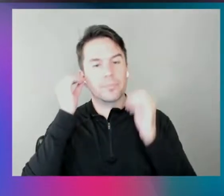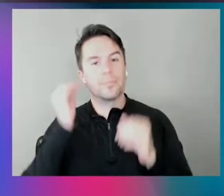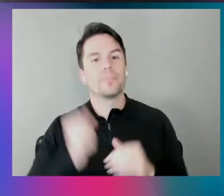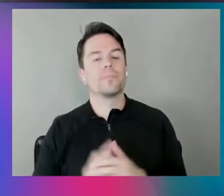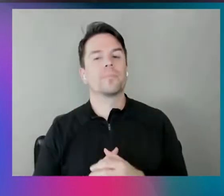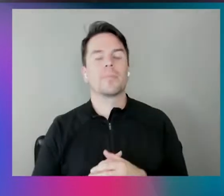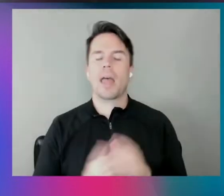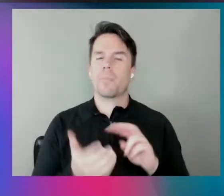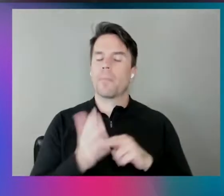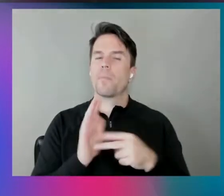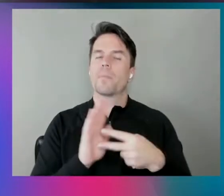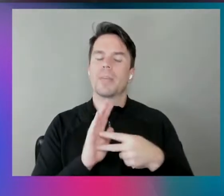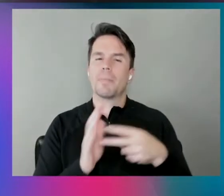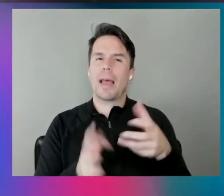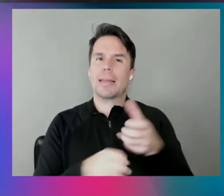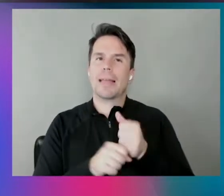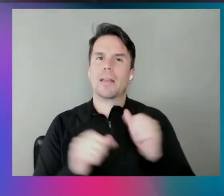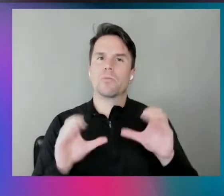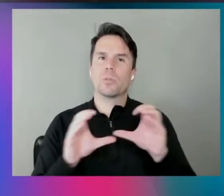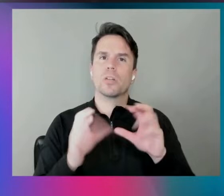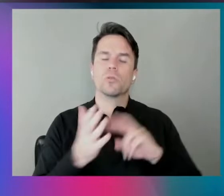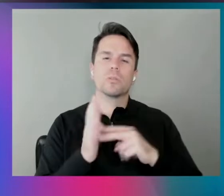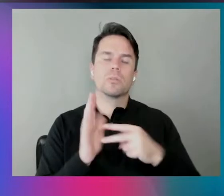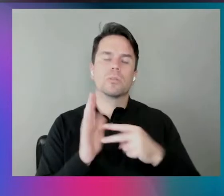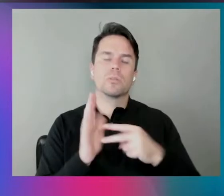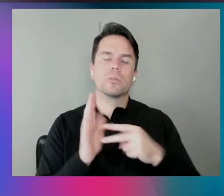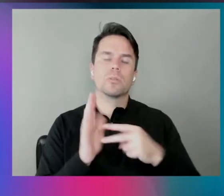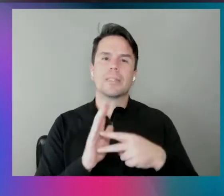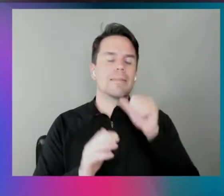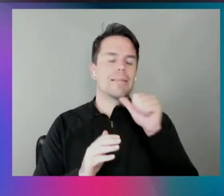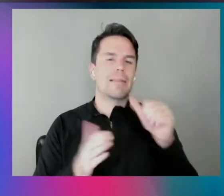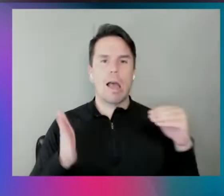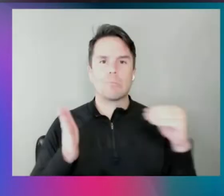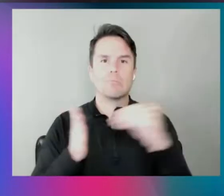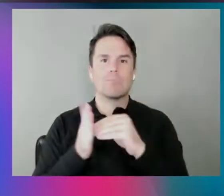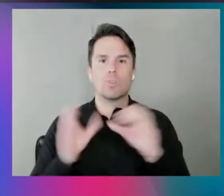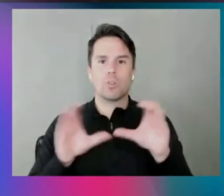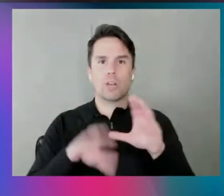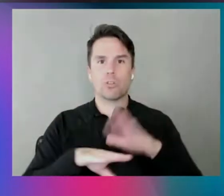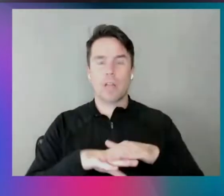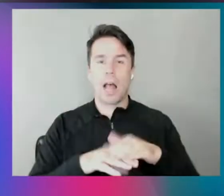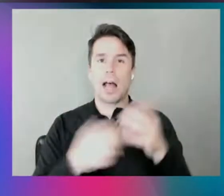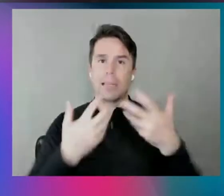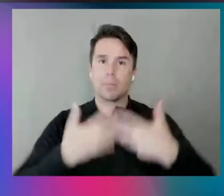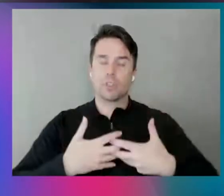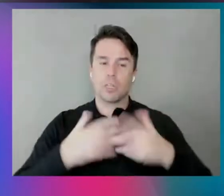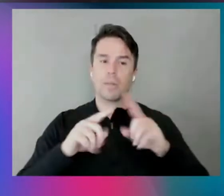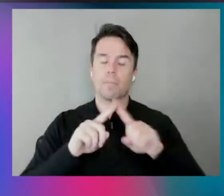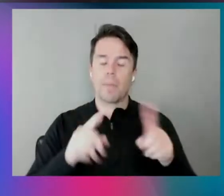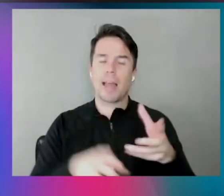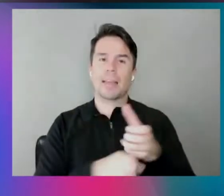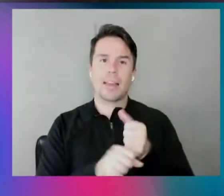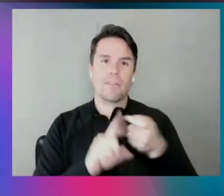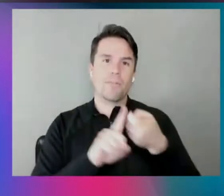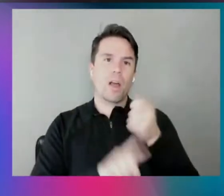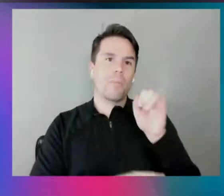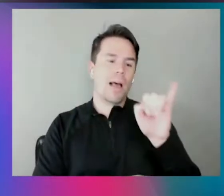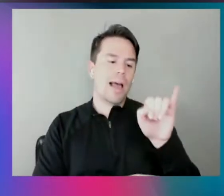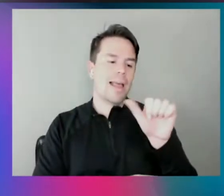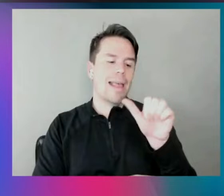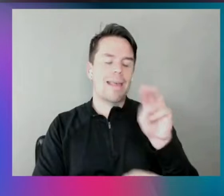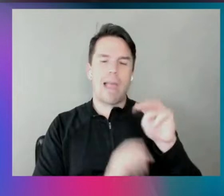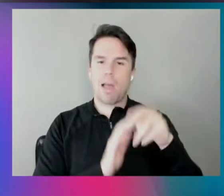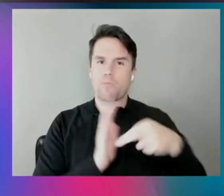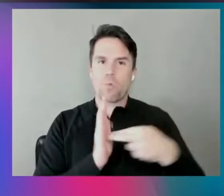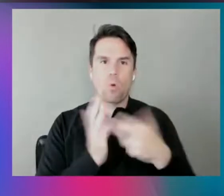here, we mean not putting credentials on the machine, but getting credentials from an identity and access management role. Correct. You do not want to put credentials on the machines. And